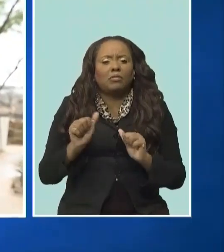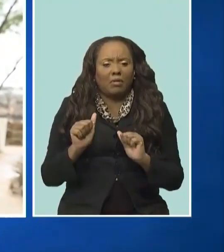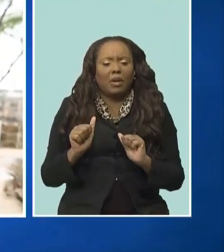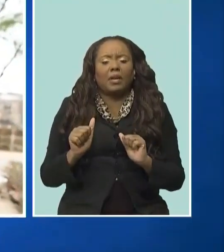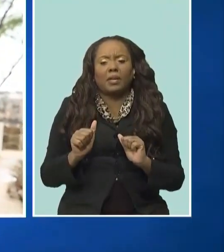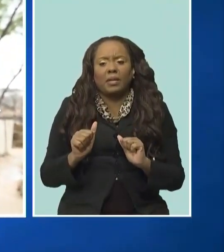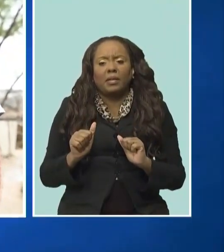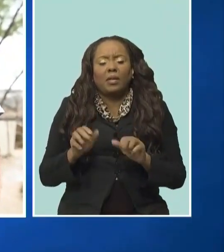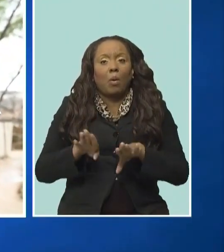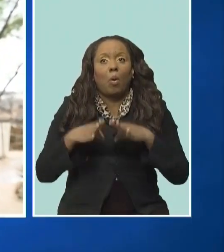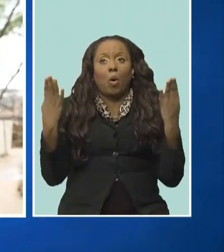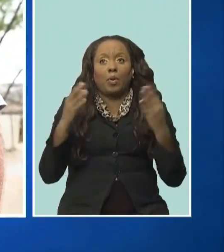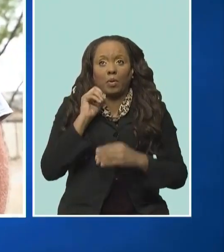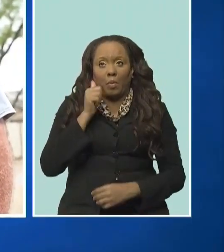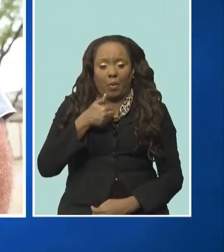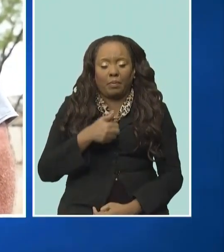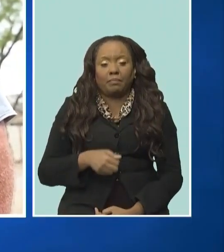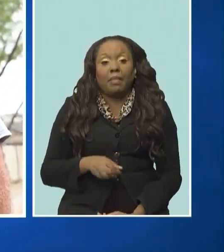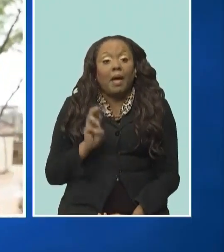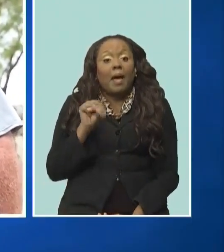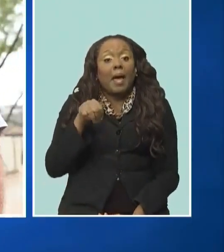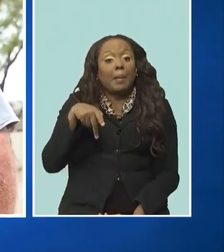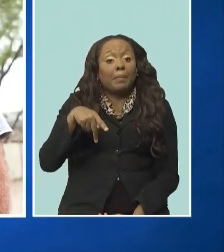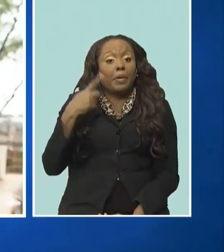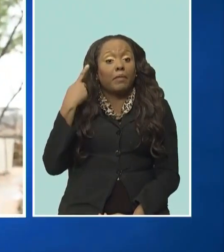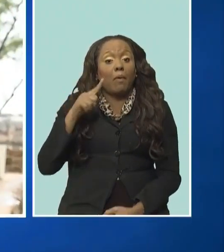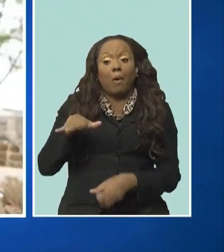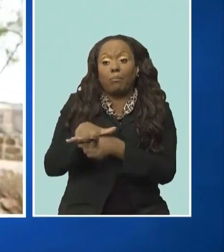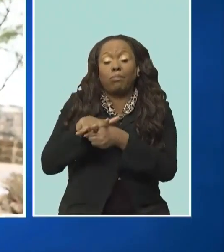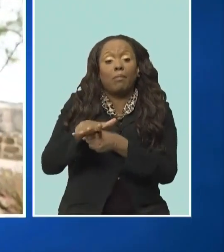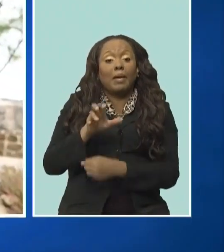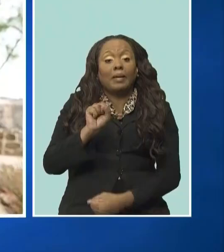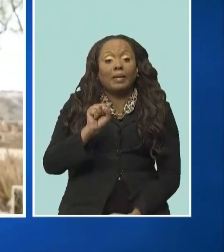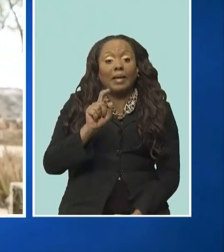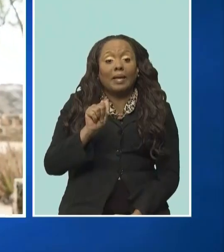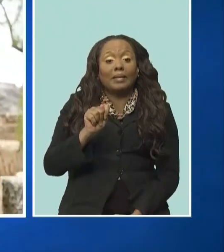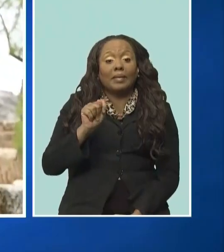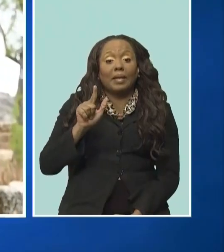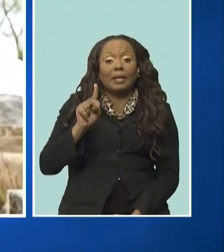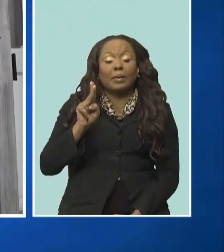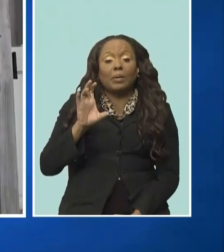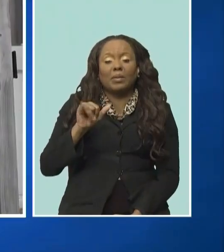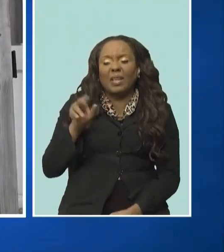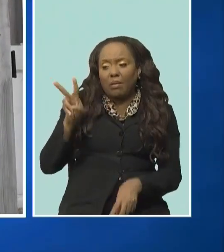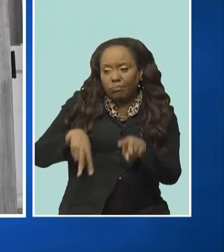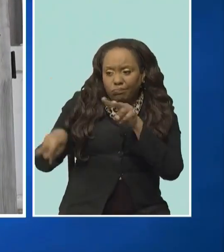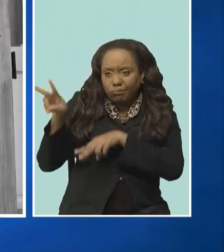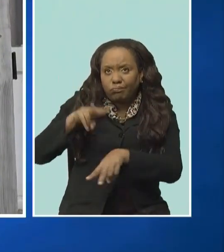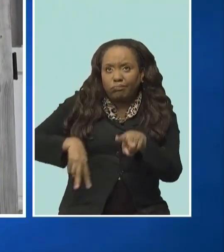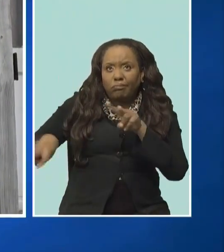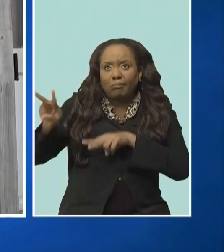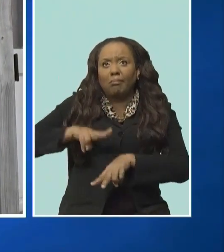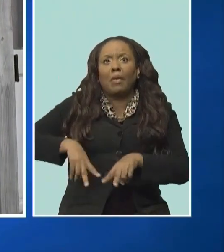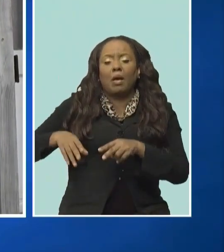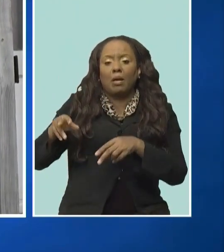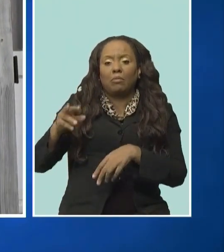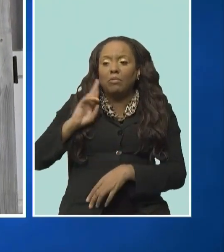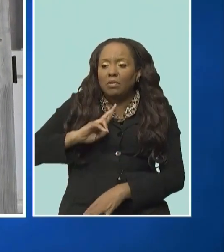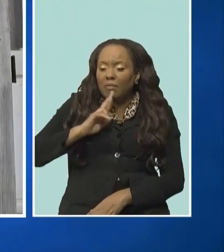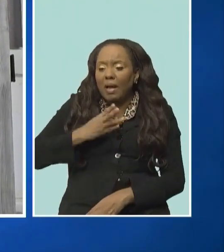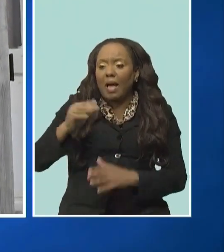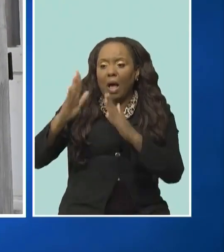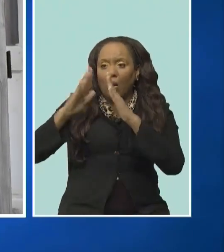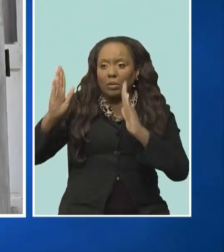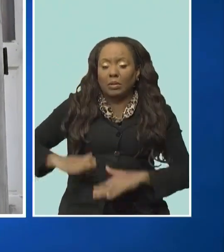Peter Phillips, was on hand to assess the damage to businesses and houses. Among those residents he visited was